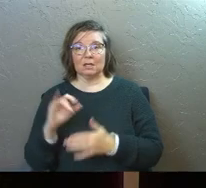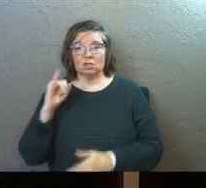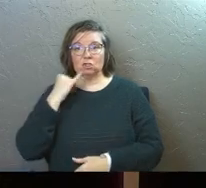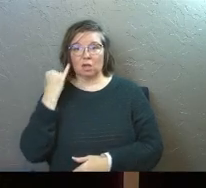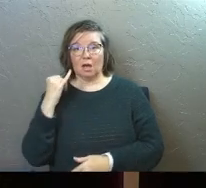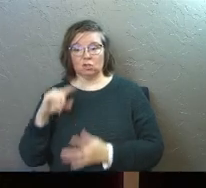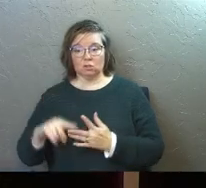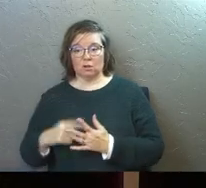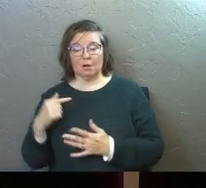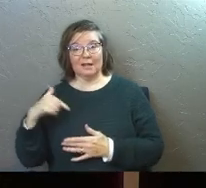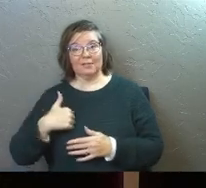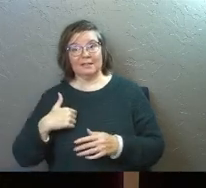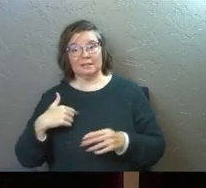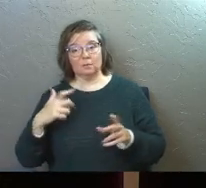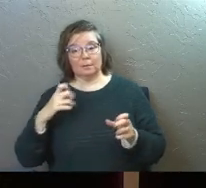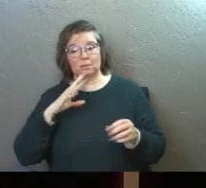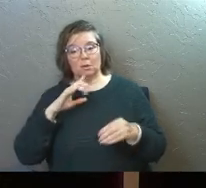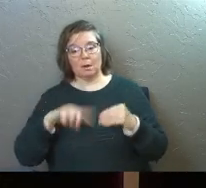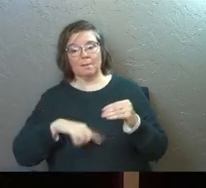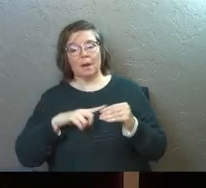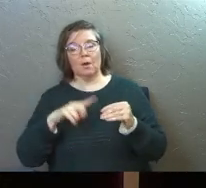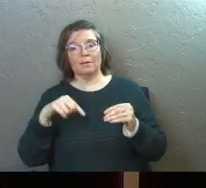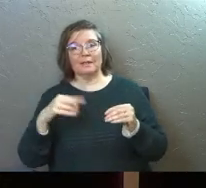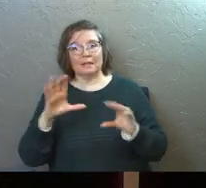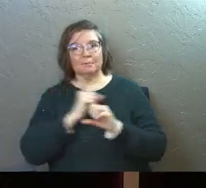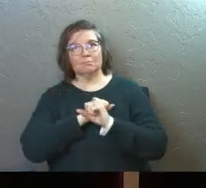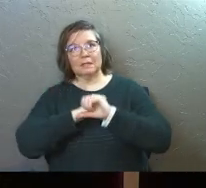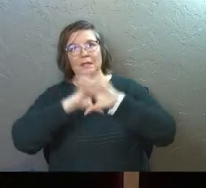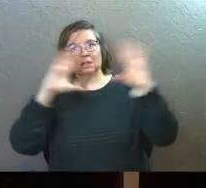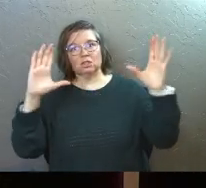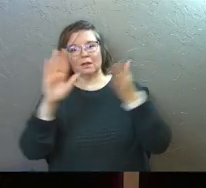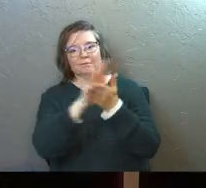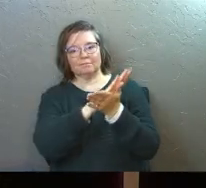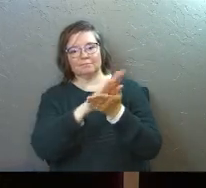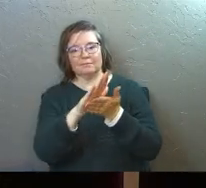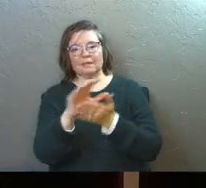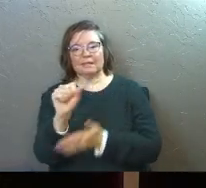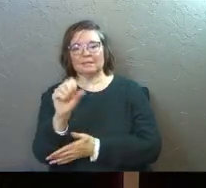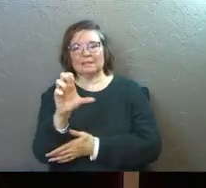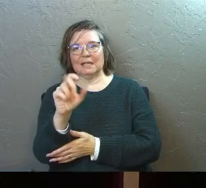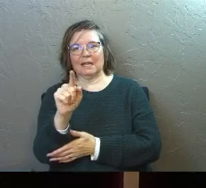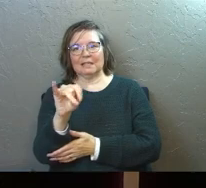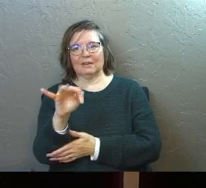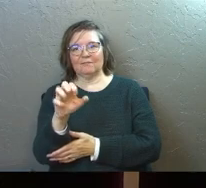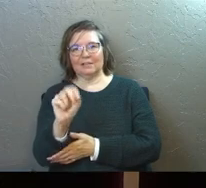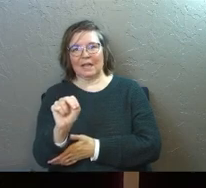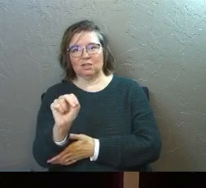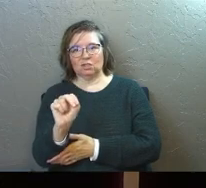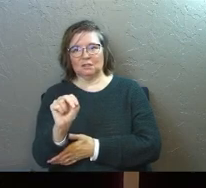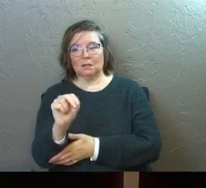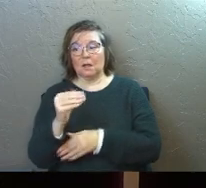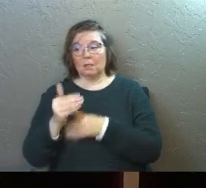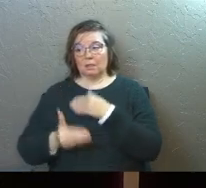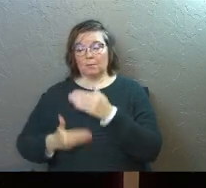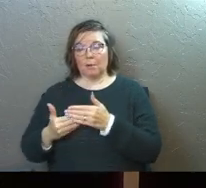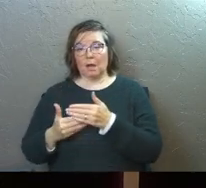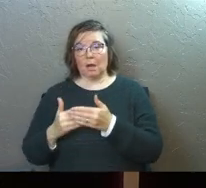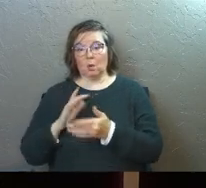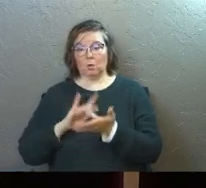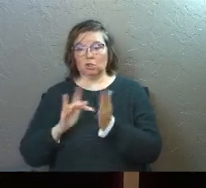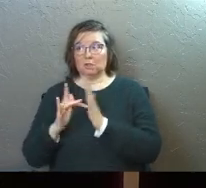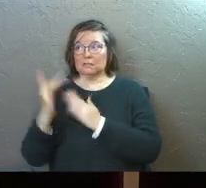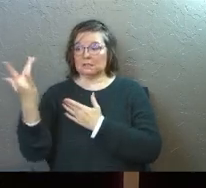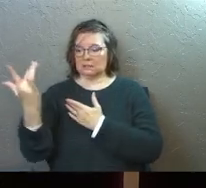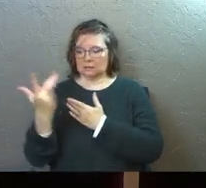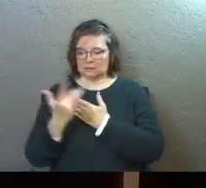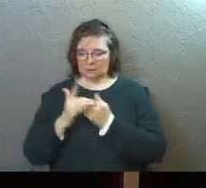And in this series, we've been talking about this picture of sanctification in our lives. The process that Jesus takes us through where he changes us,